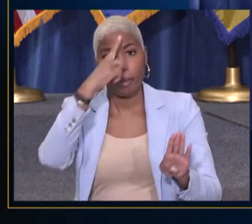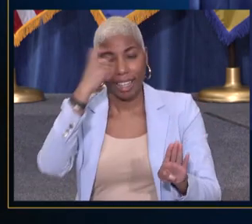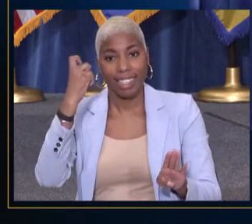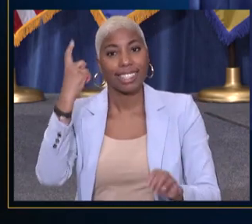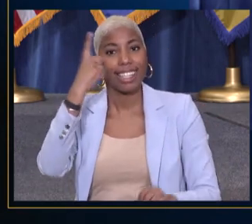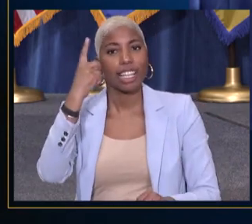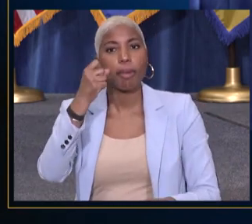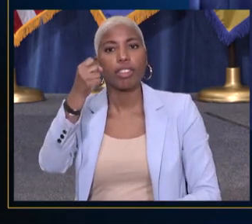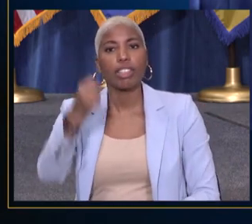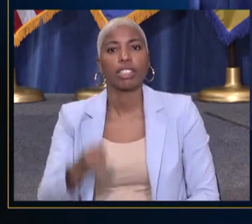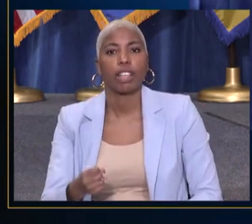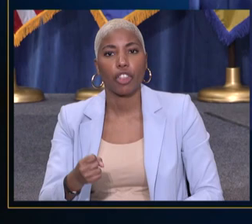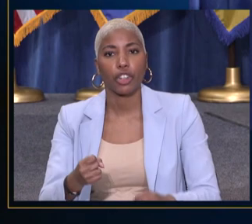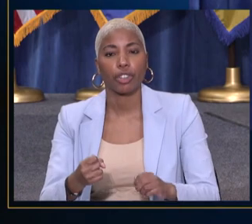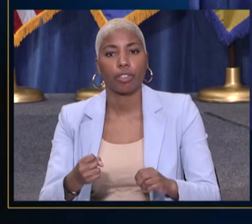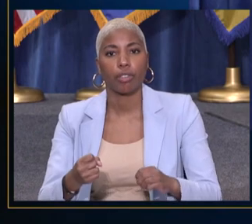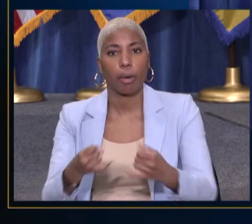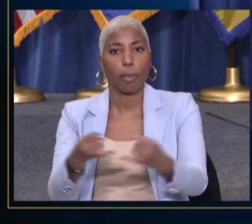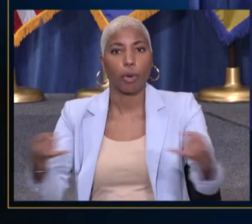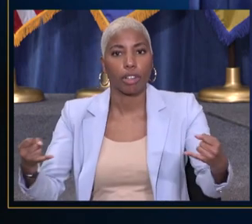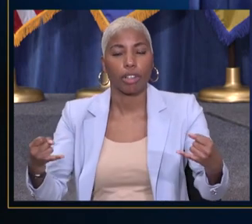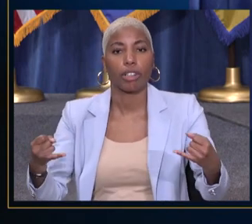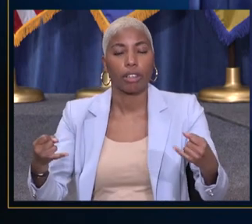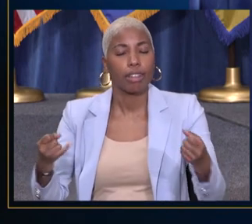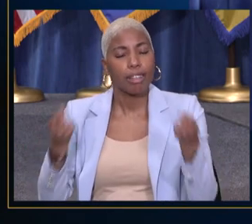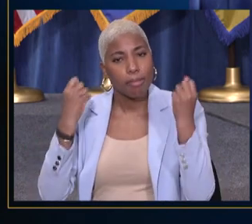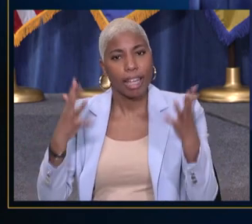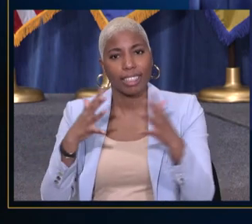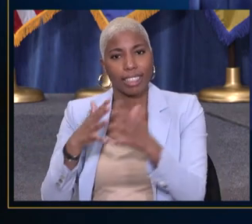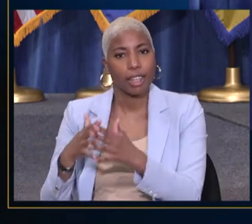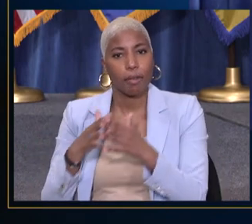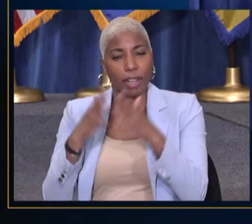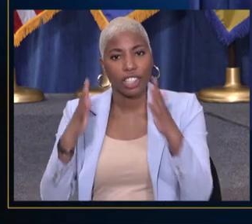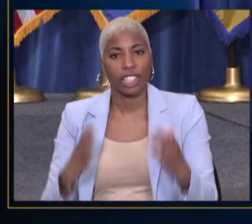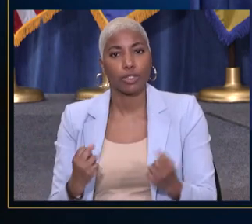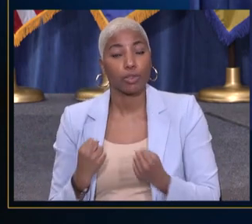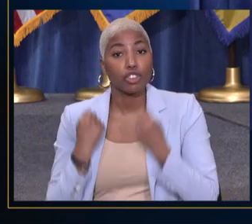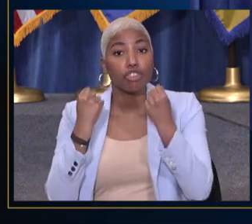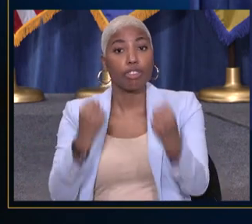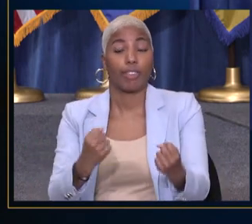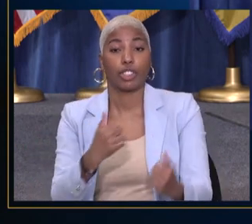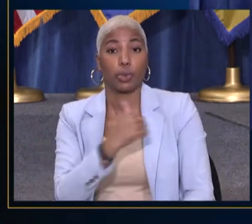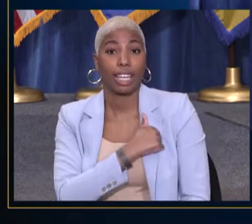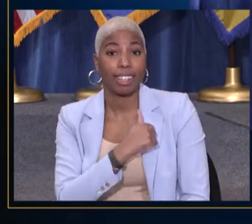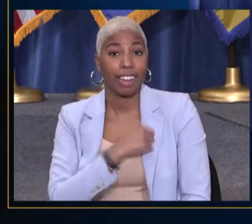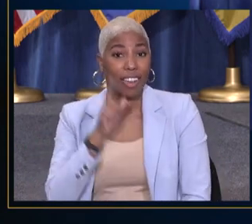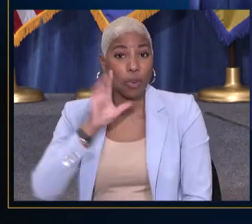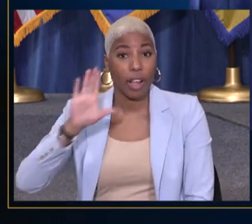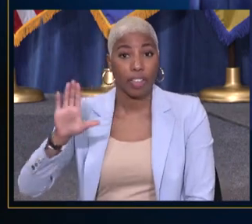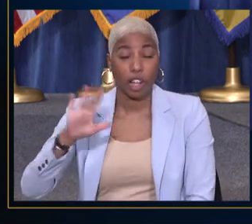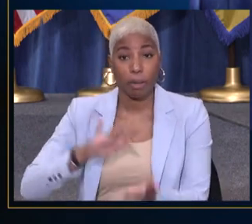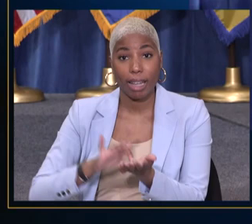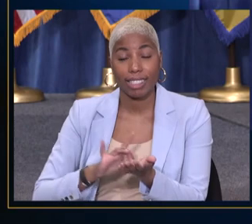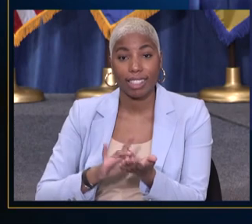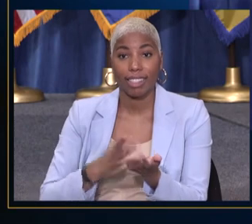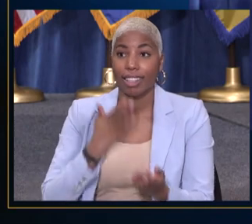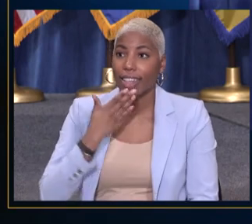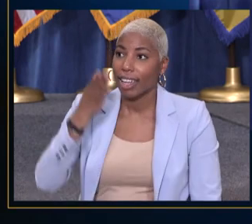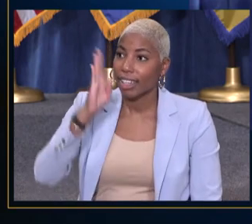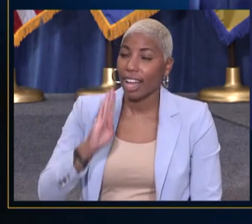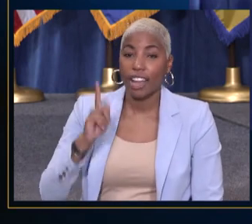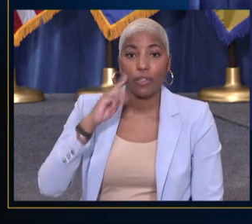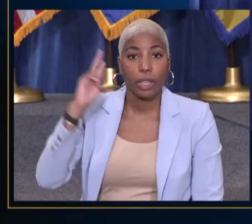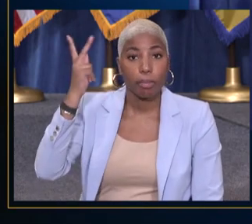border, when in fact far too many Americans was driving to Canada for their medicine. Thank God for the